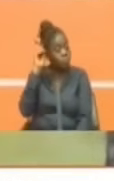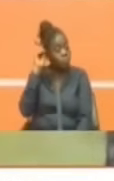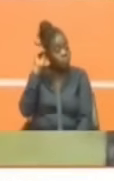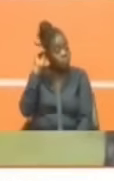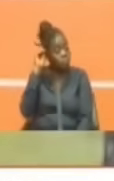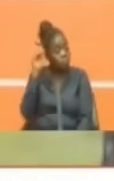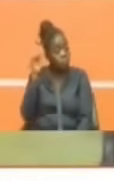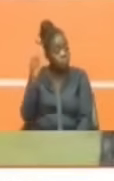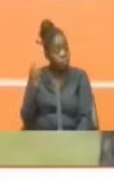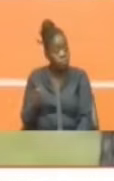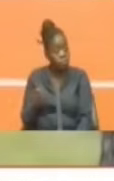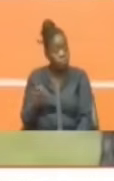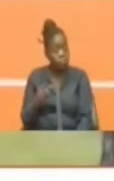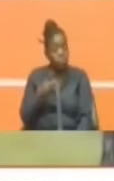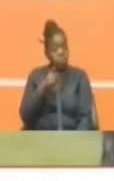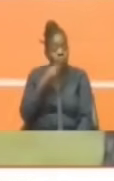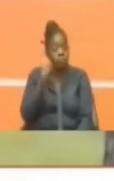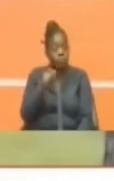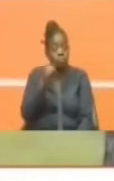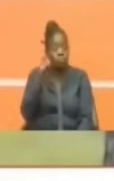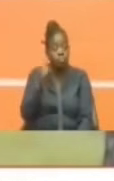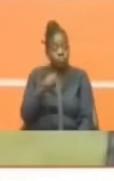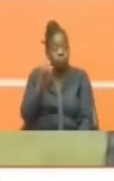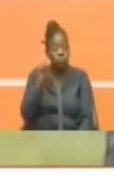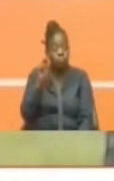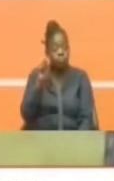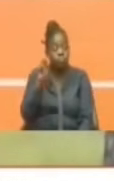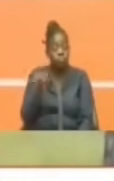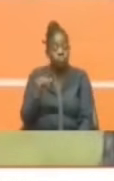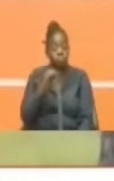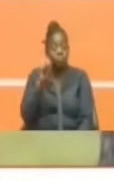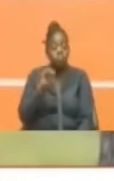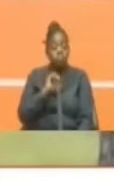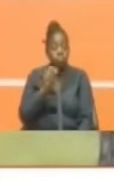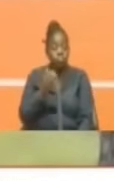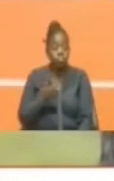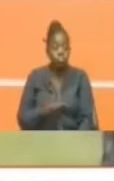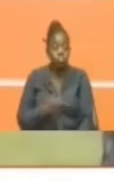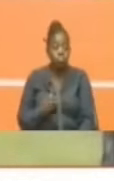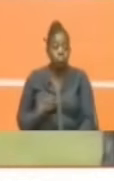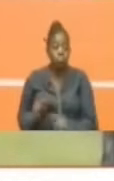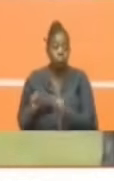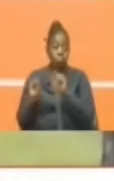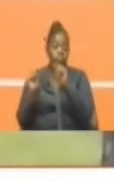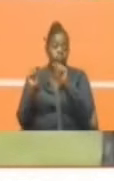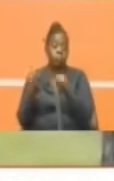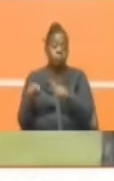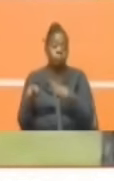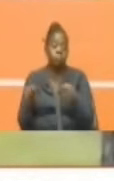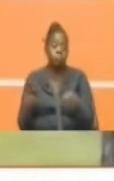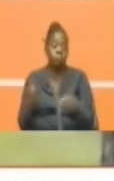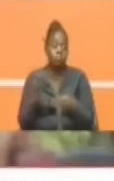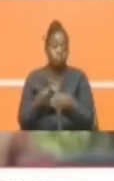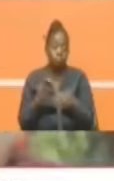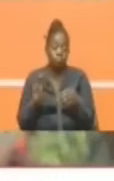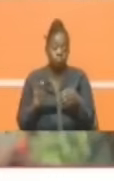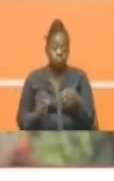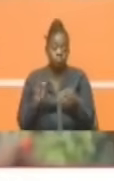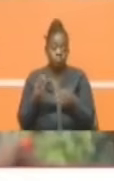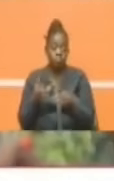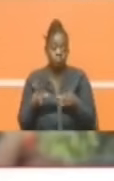mwali mu musajja mukulu Zahara mukazi mukulu bajje batujje mu kyapa